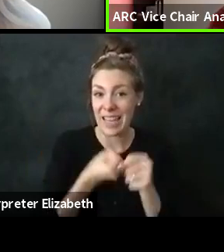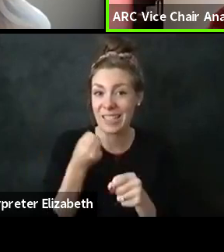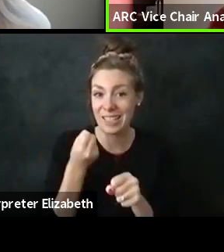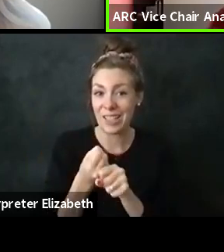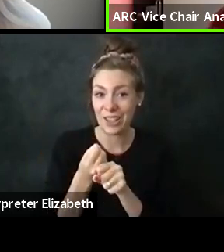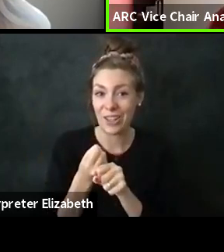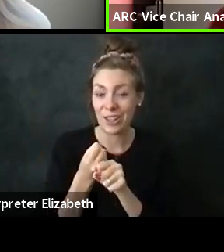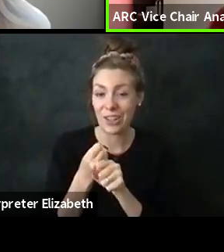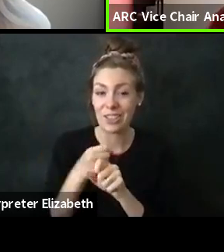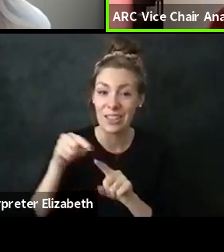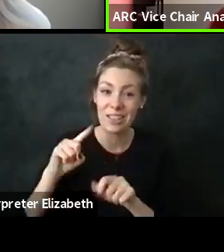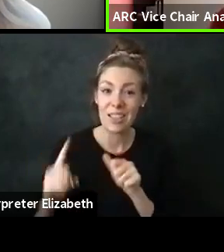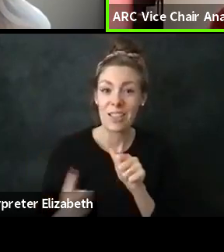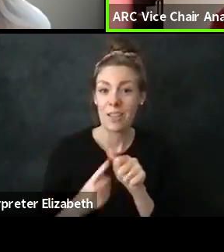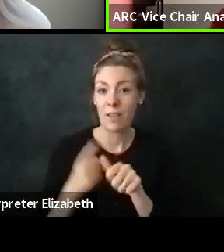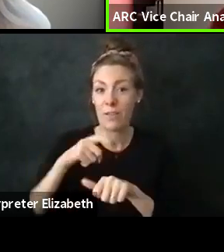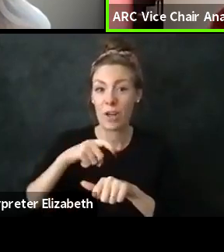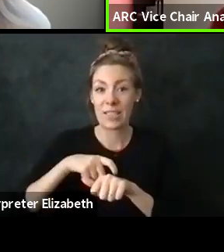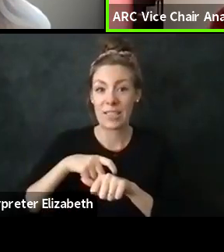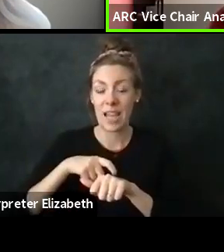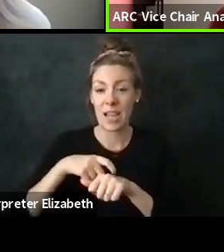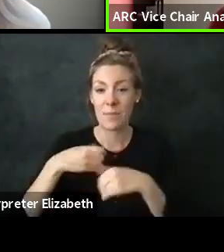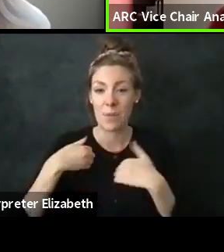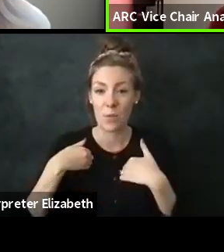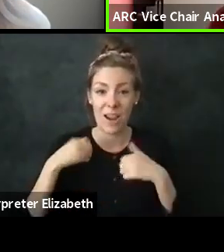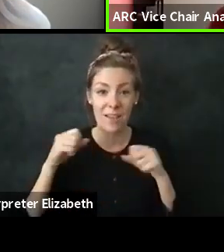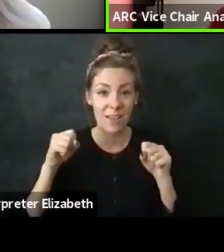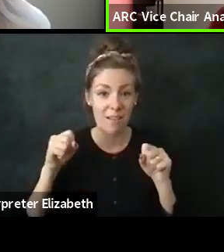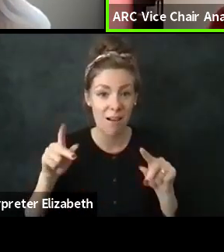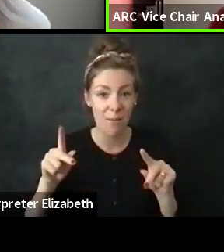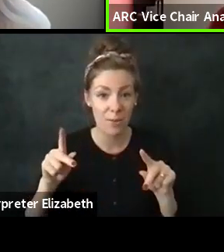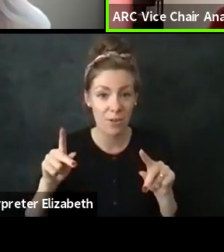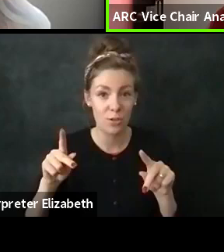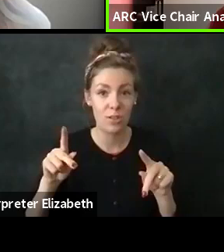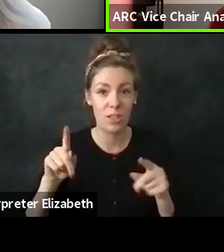is the very first time that we're having the opportunity